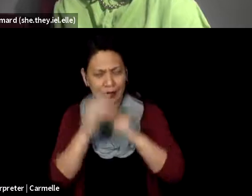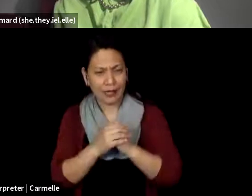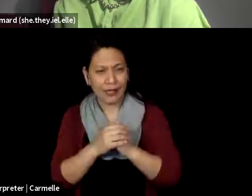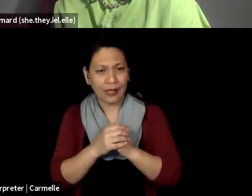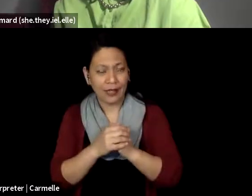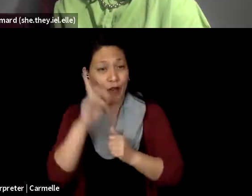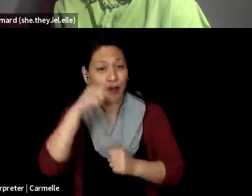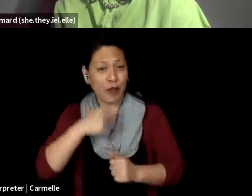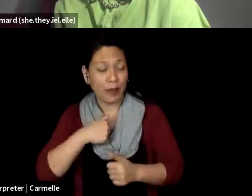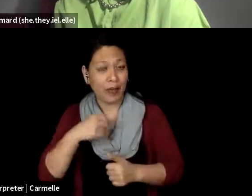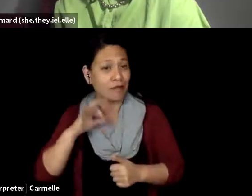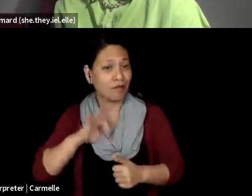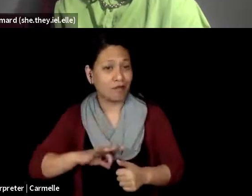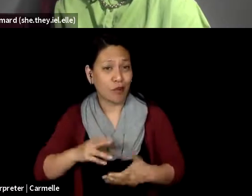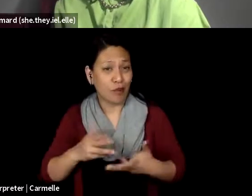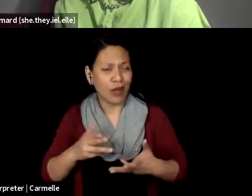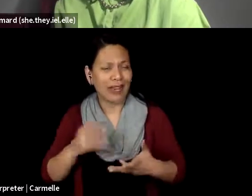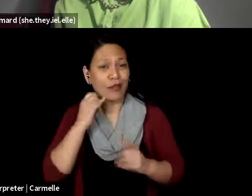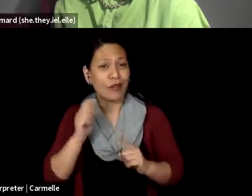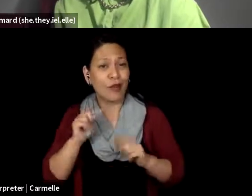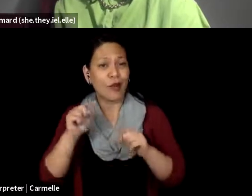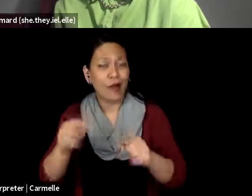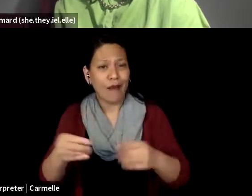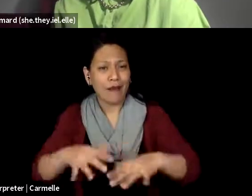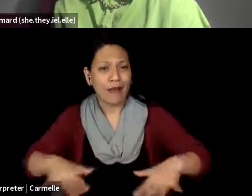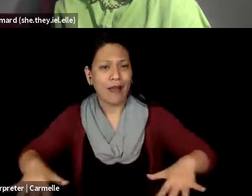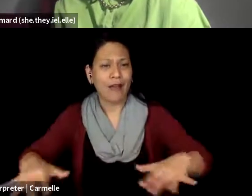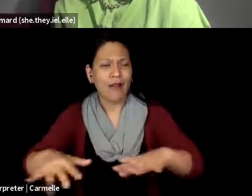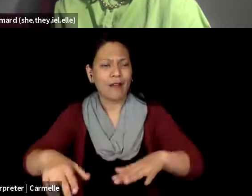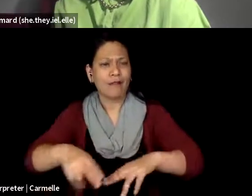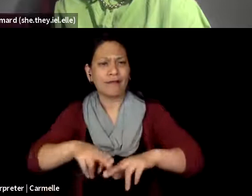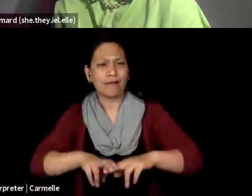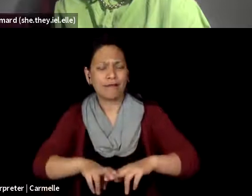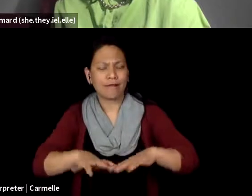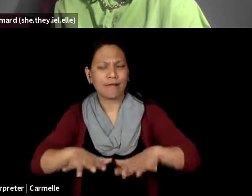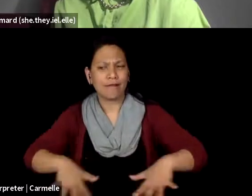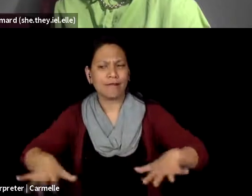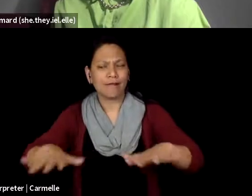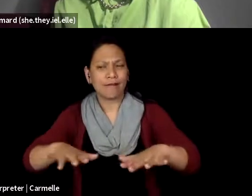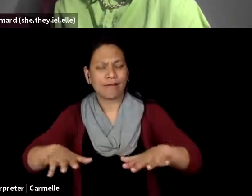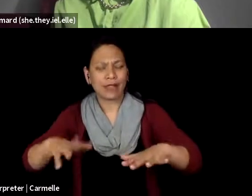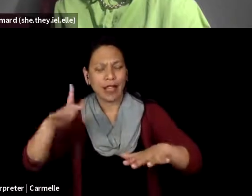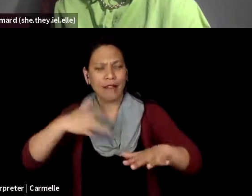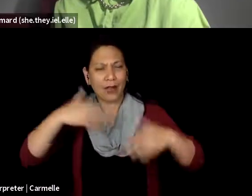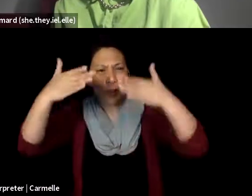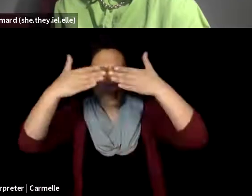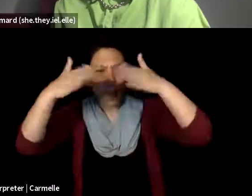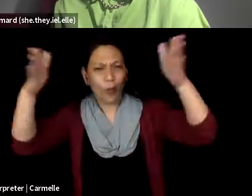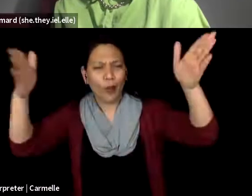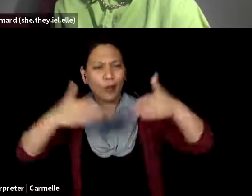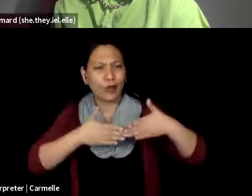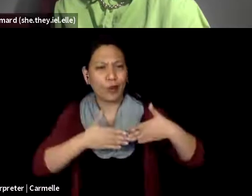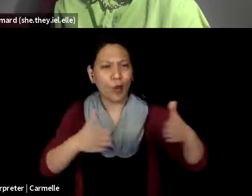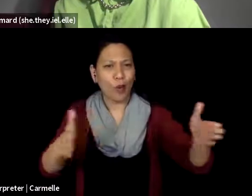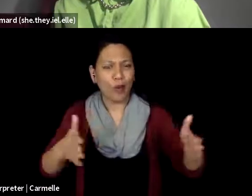land quiets everything down, and it allows me to open and really listen. And I think